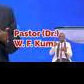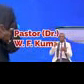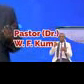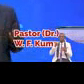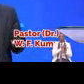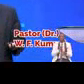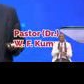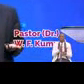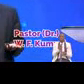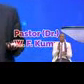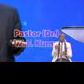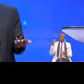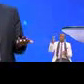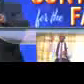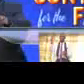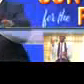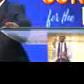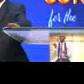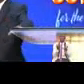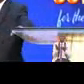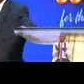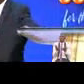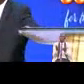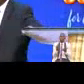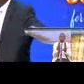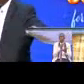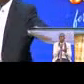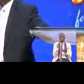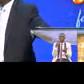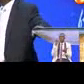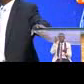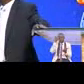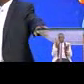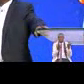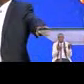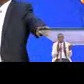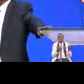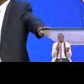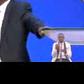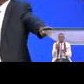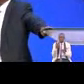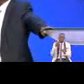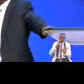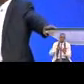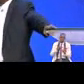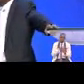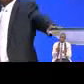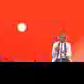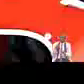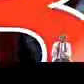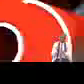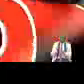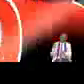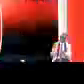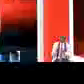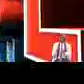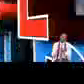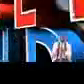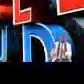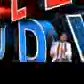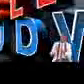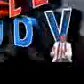servant, Pastor Dr. W.F. Kumuyi, awaits you. Join us. Don't forget, it's every